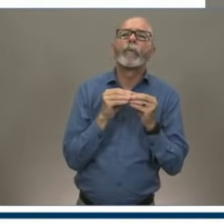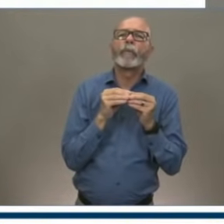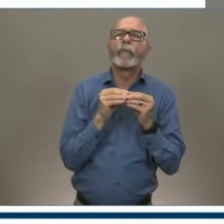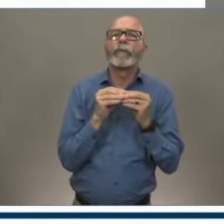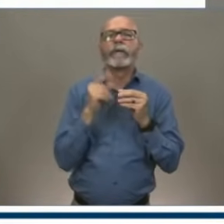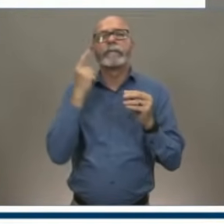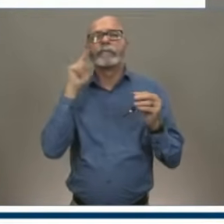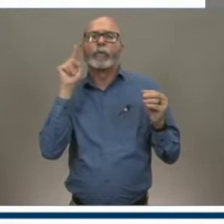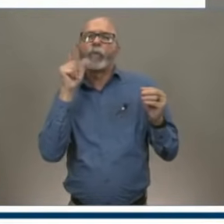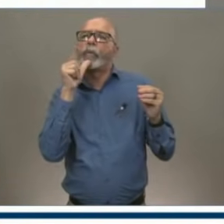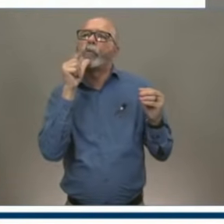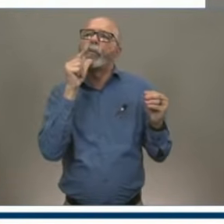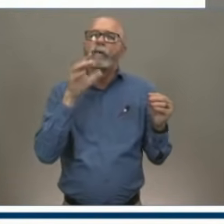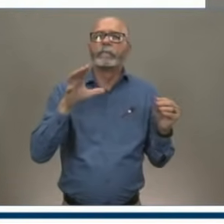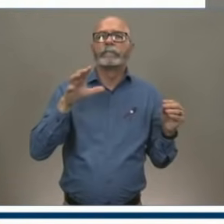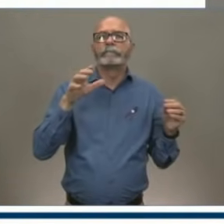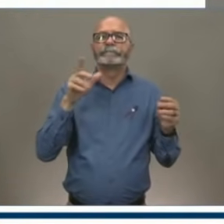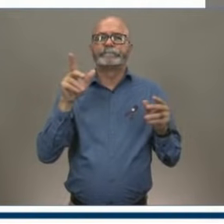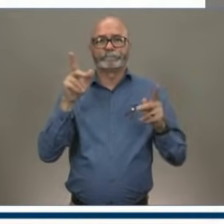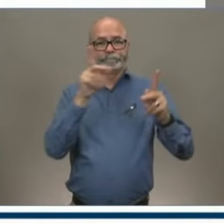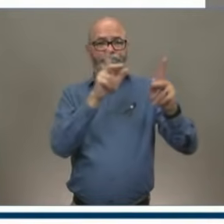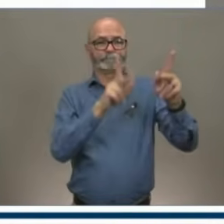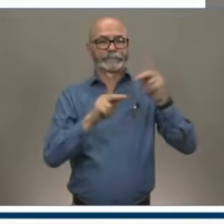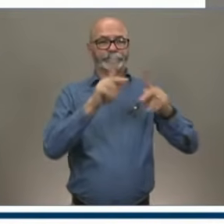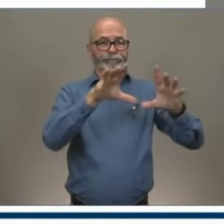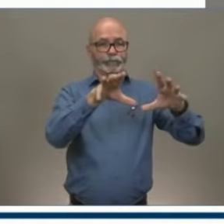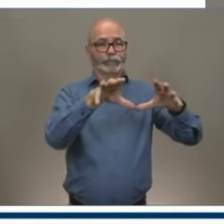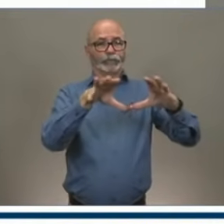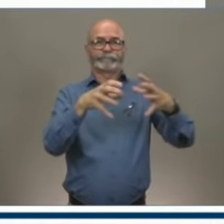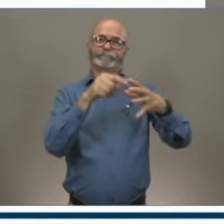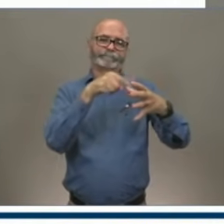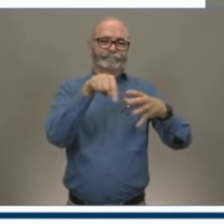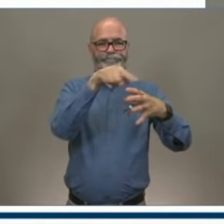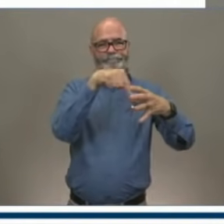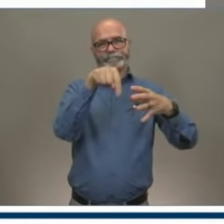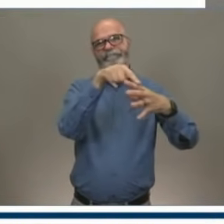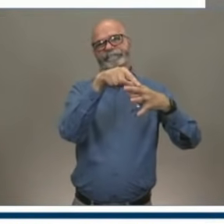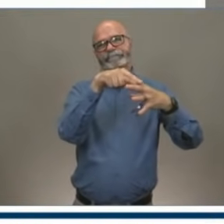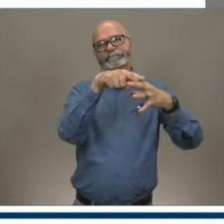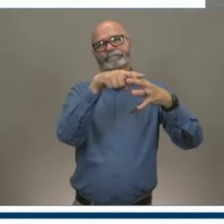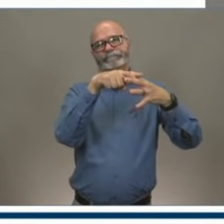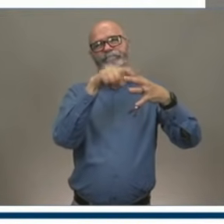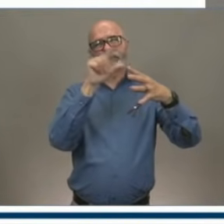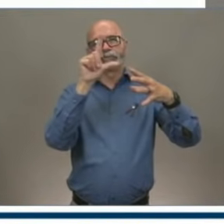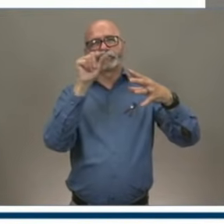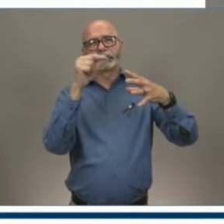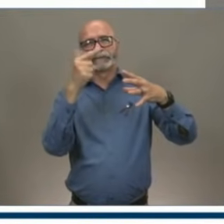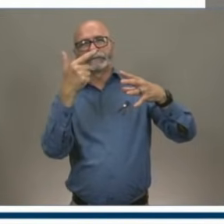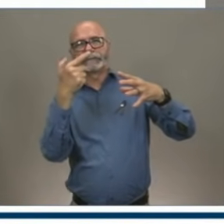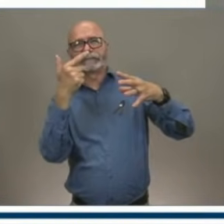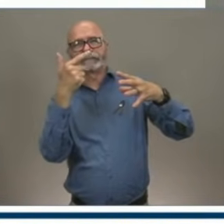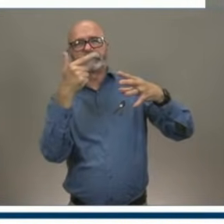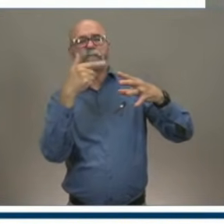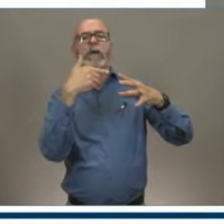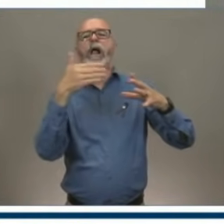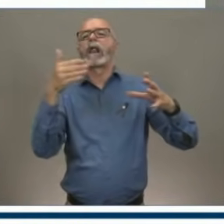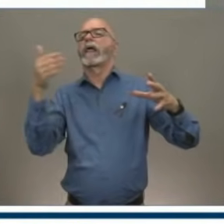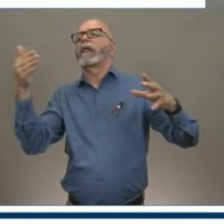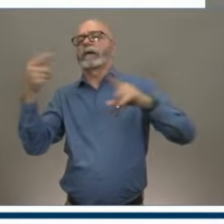be coming in the second quarter of 2021. We'll be engaging our Doctors Nova Scotia and the Pharmacy